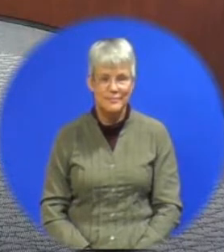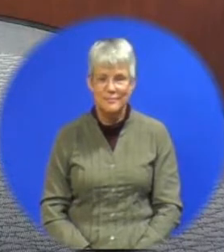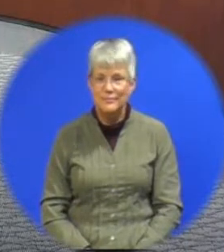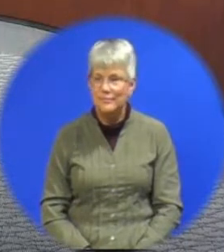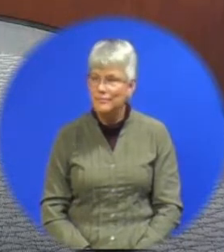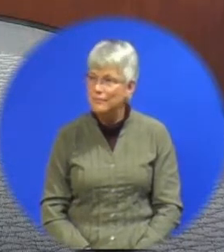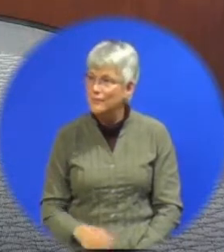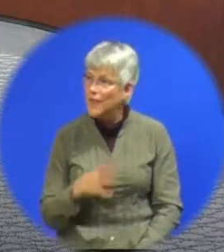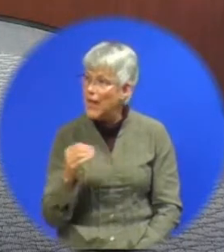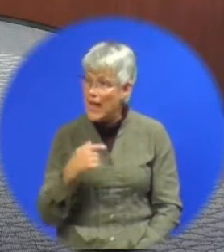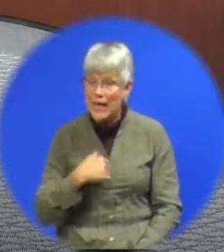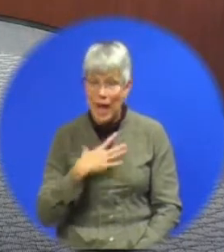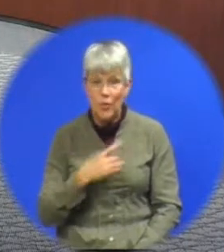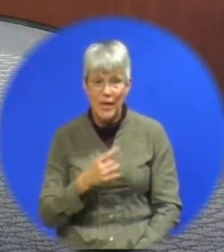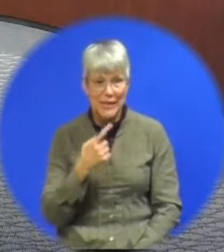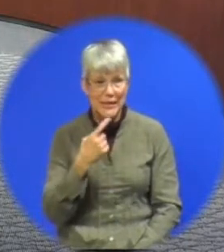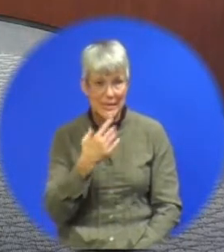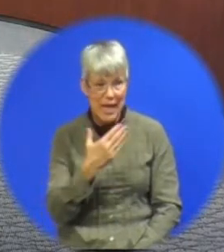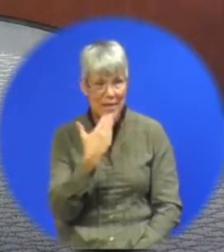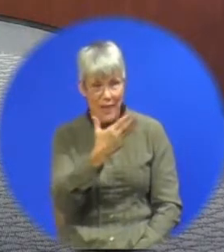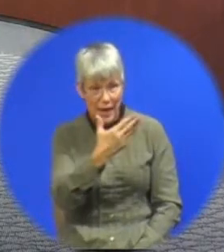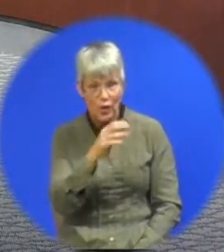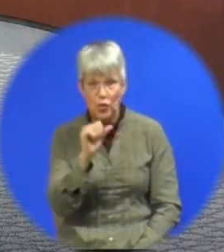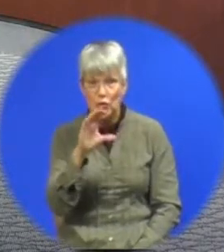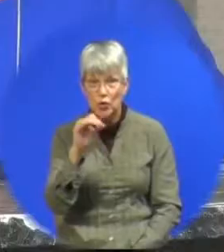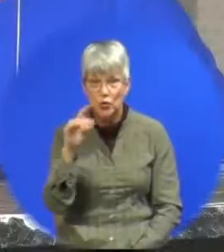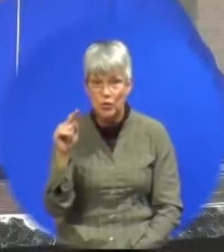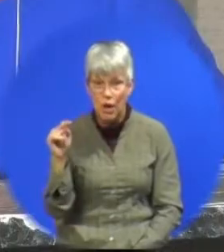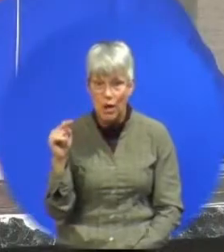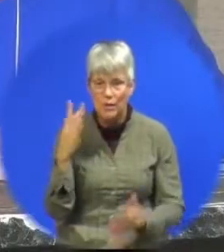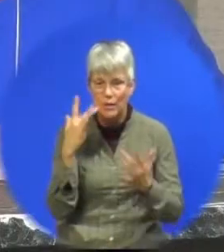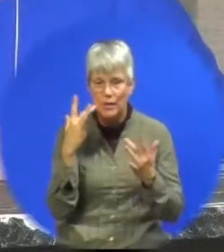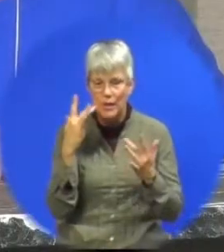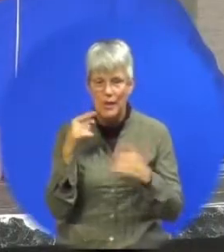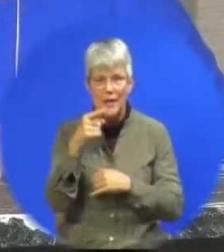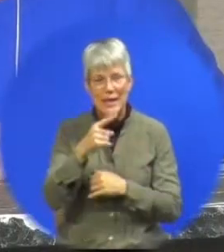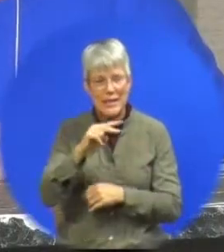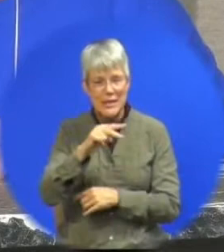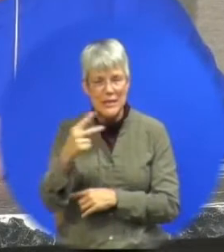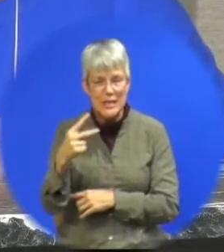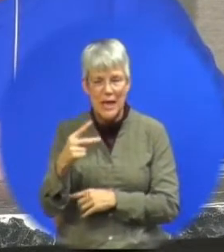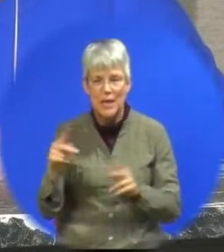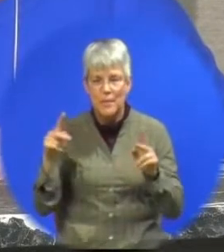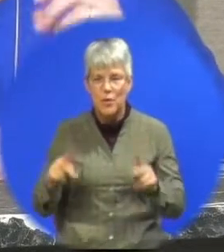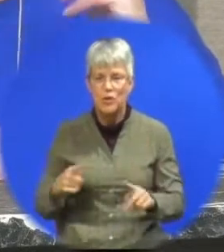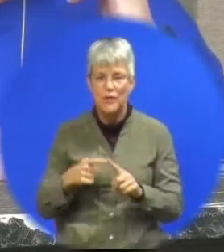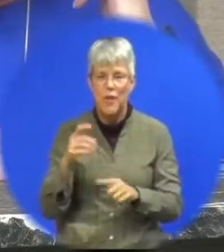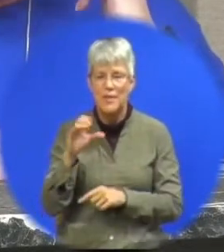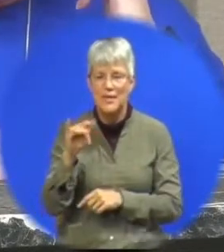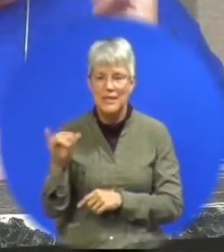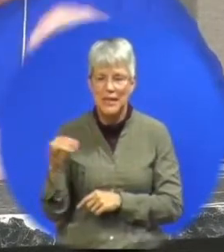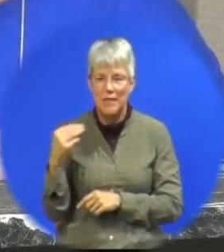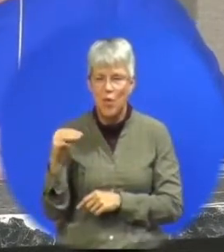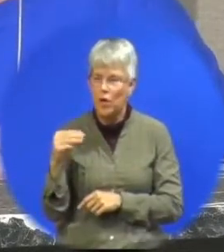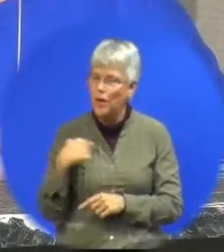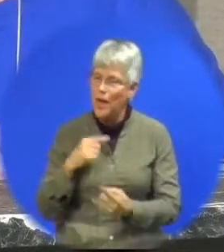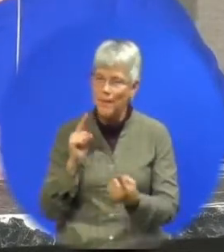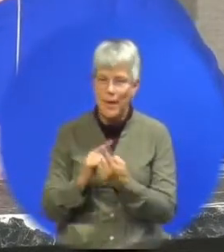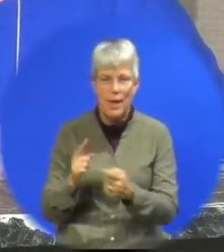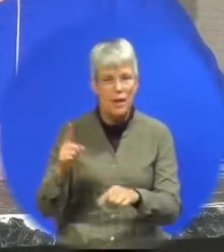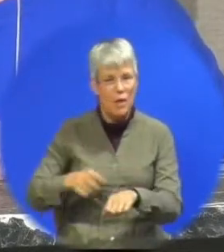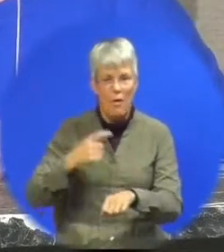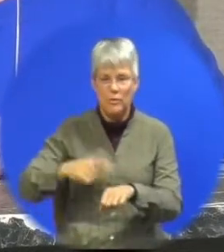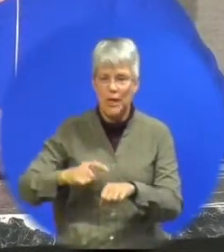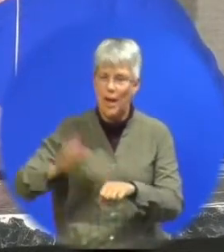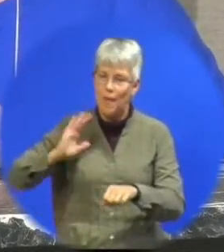And I'd like to say thank you to Scott, because he is the second person for the city of Morganton that I met a long time ago when I came here,